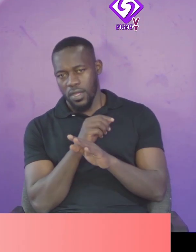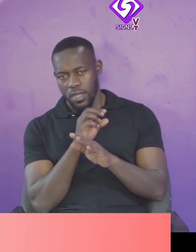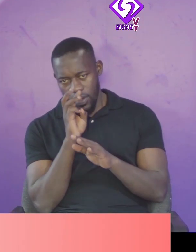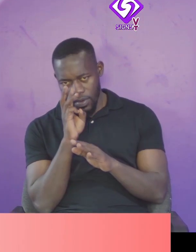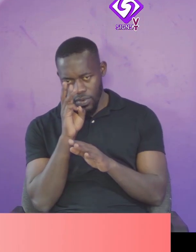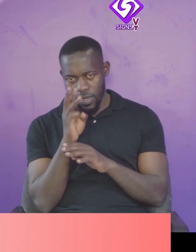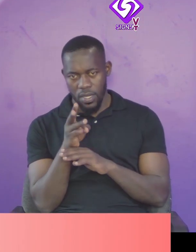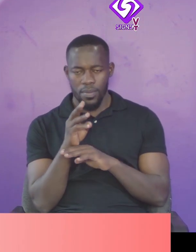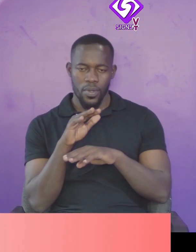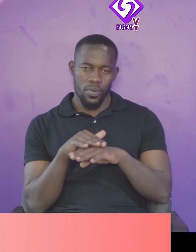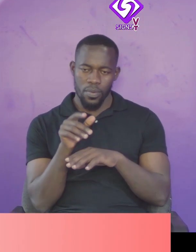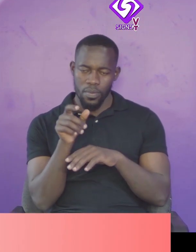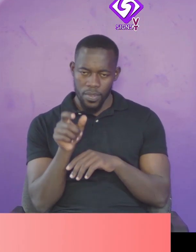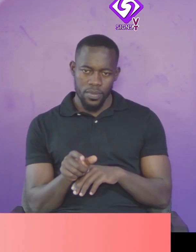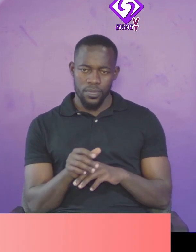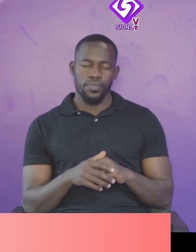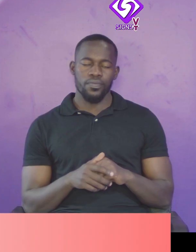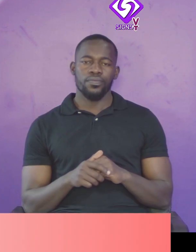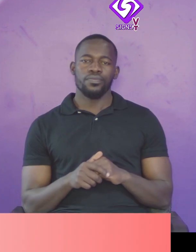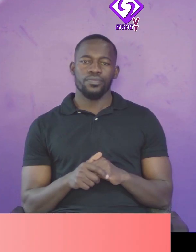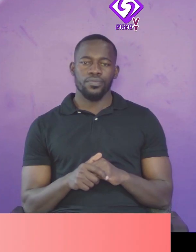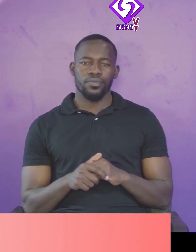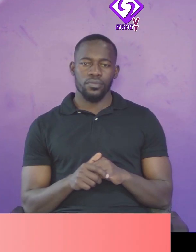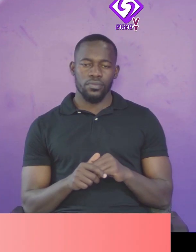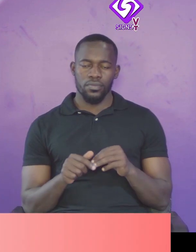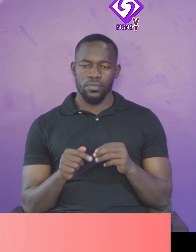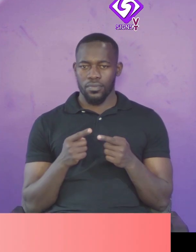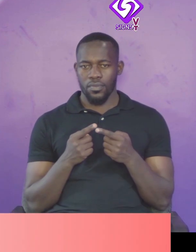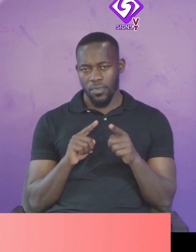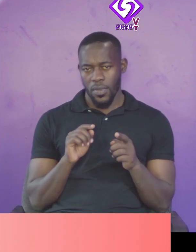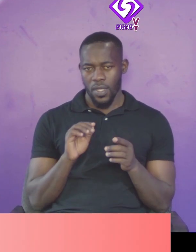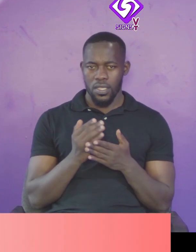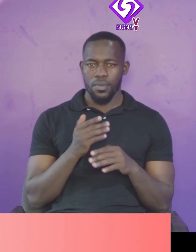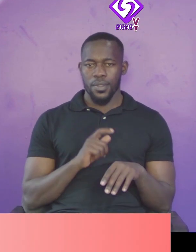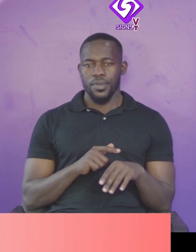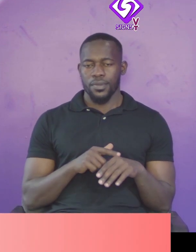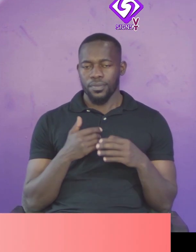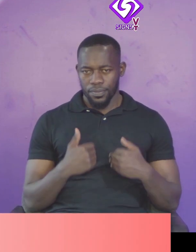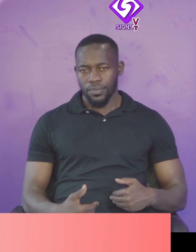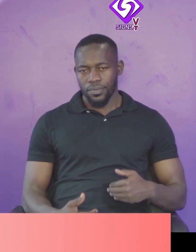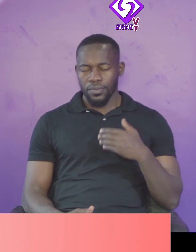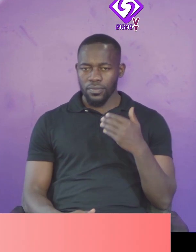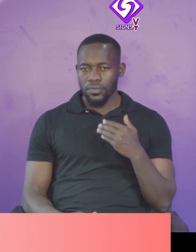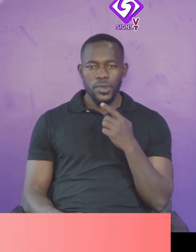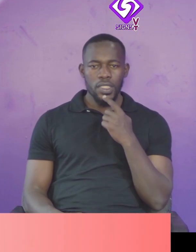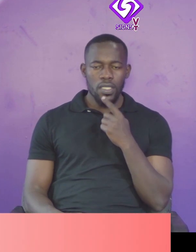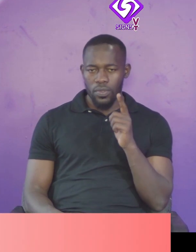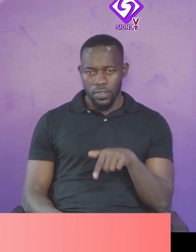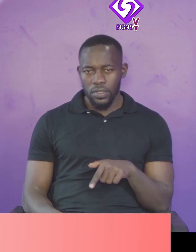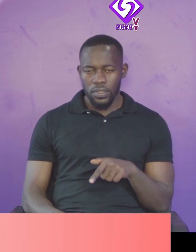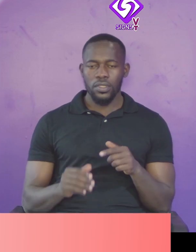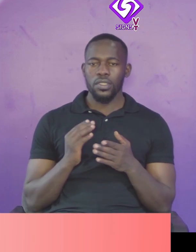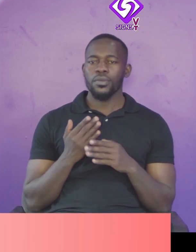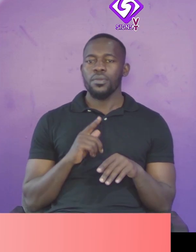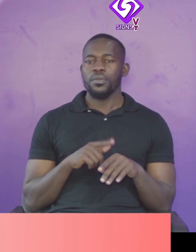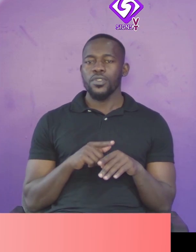be a good person. So, but sometimes, Mololo, I say some things when you do, you don't know if they are going